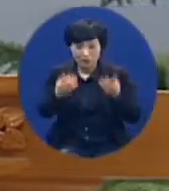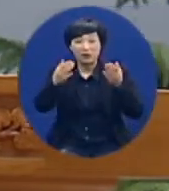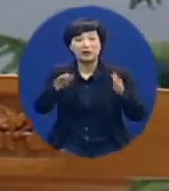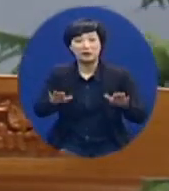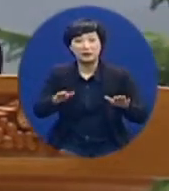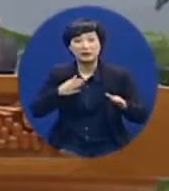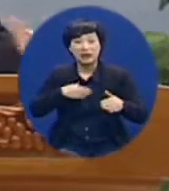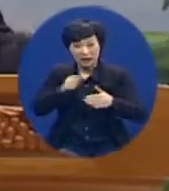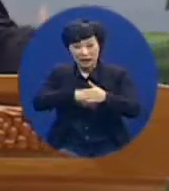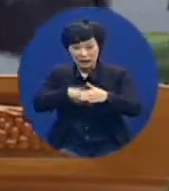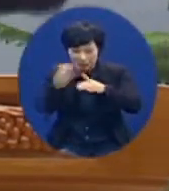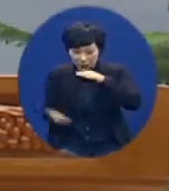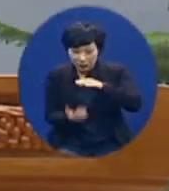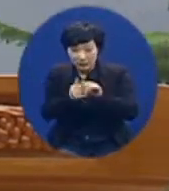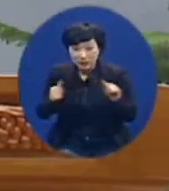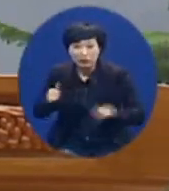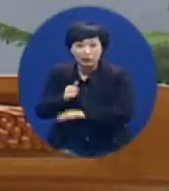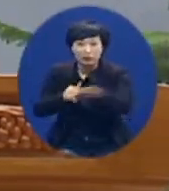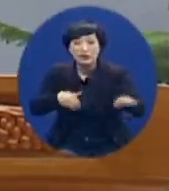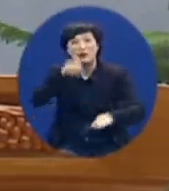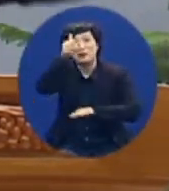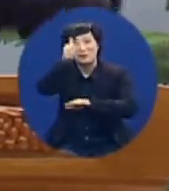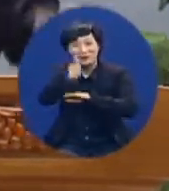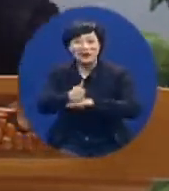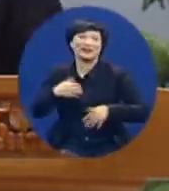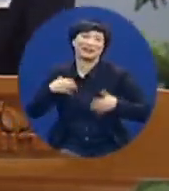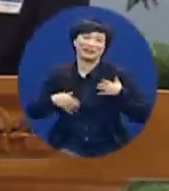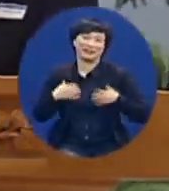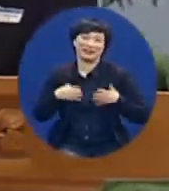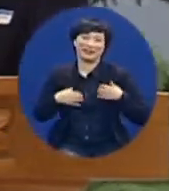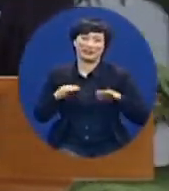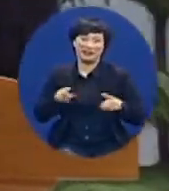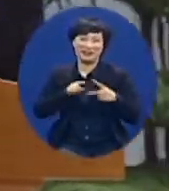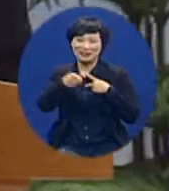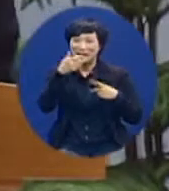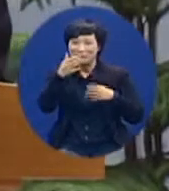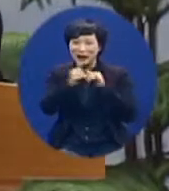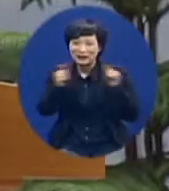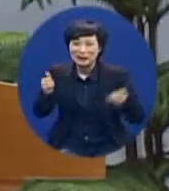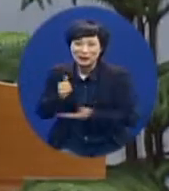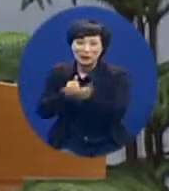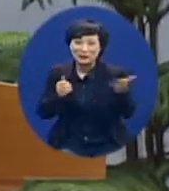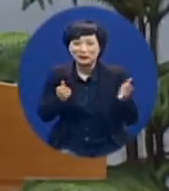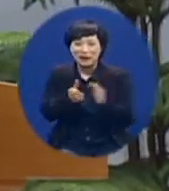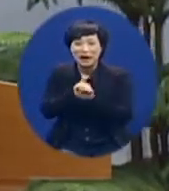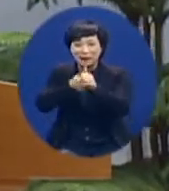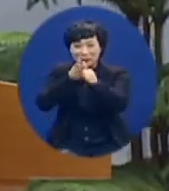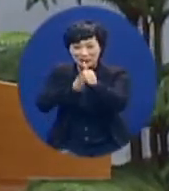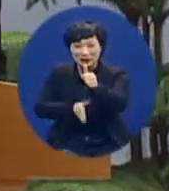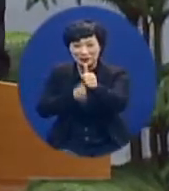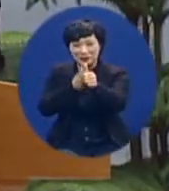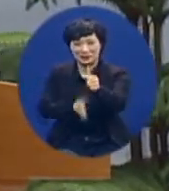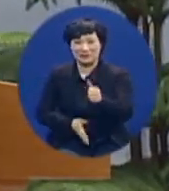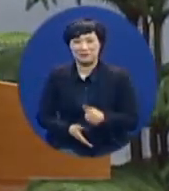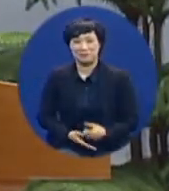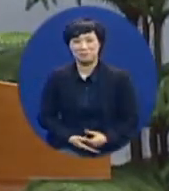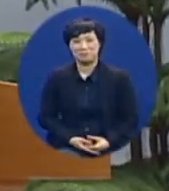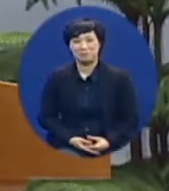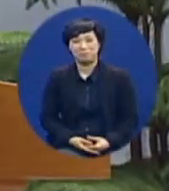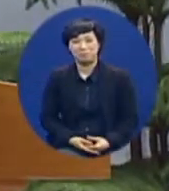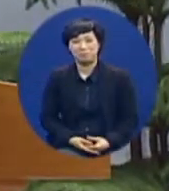understands the birth of Jesus will have the joy. If you understand, please say